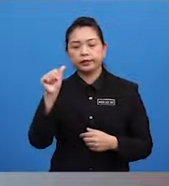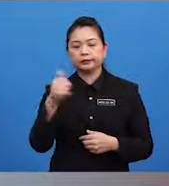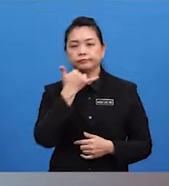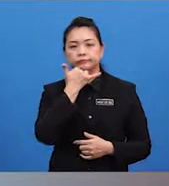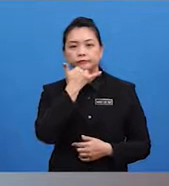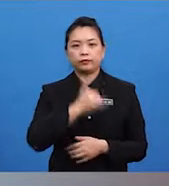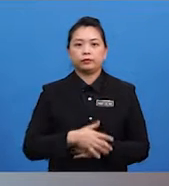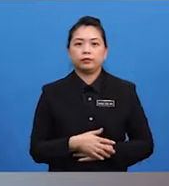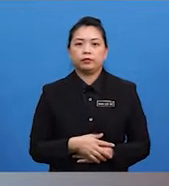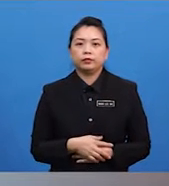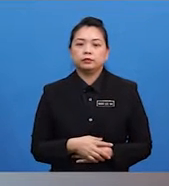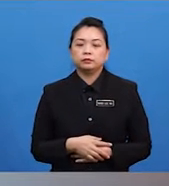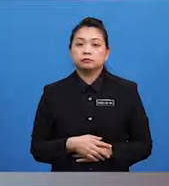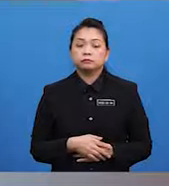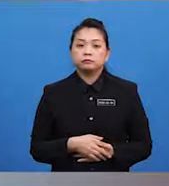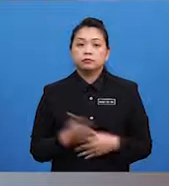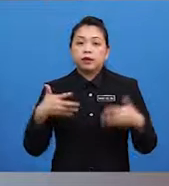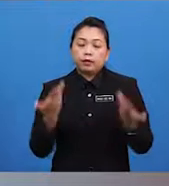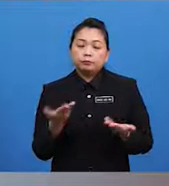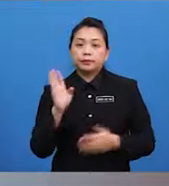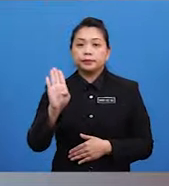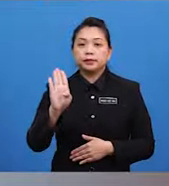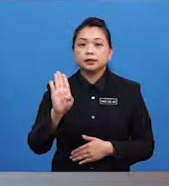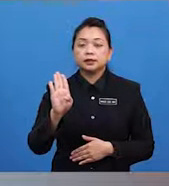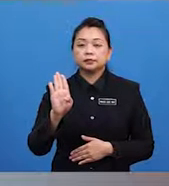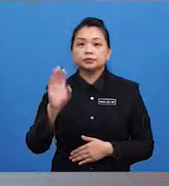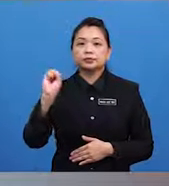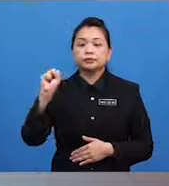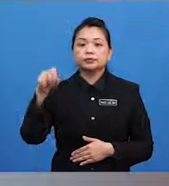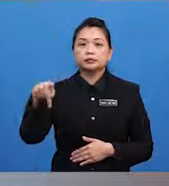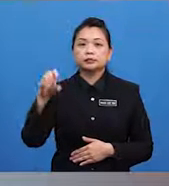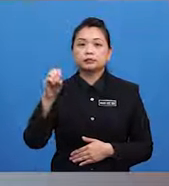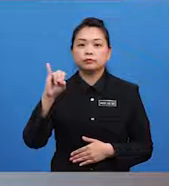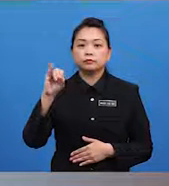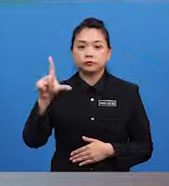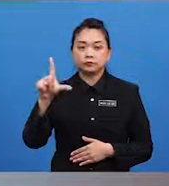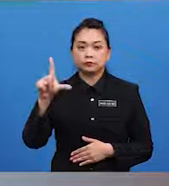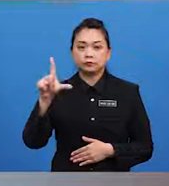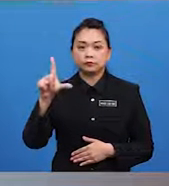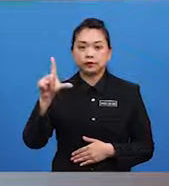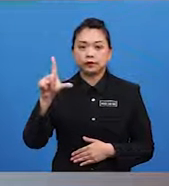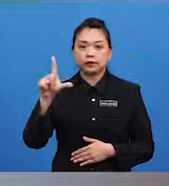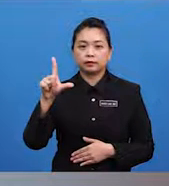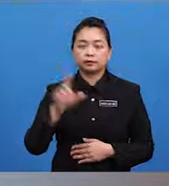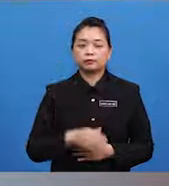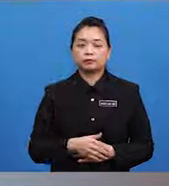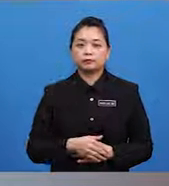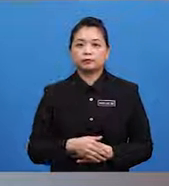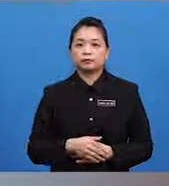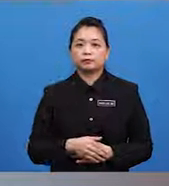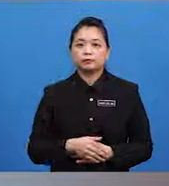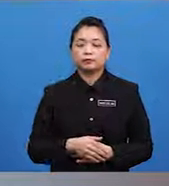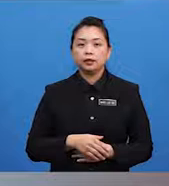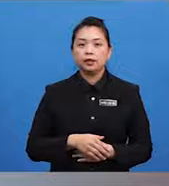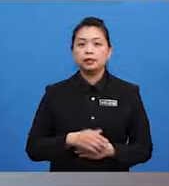incorrect. What about option B, spoil? In the passage, is the atmosphere of the